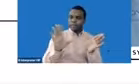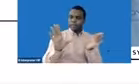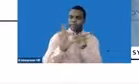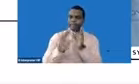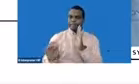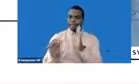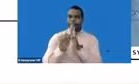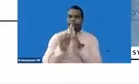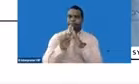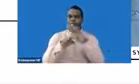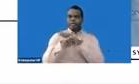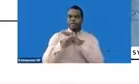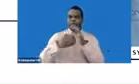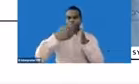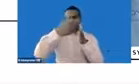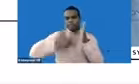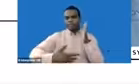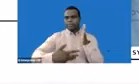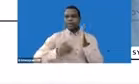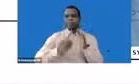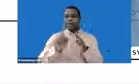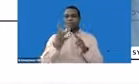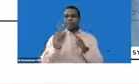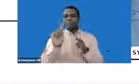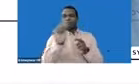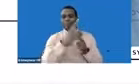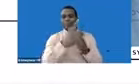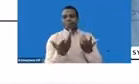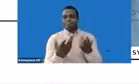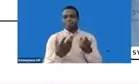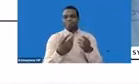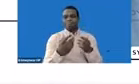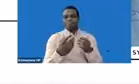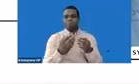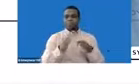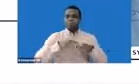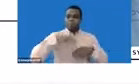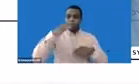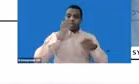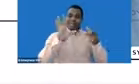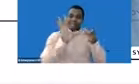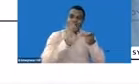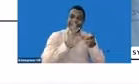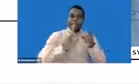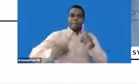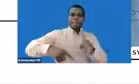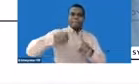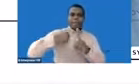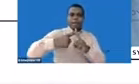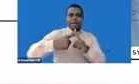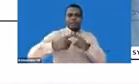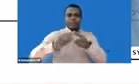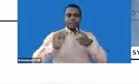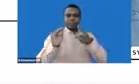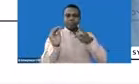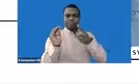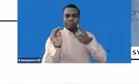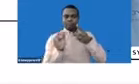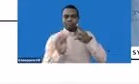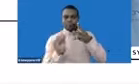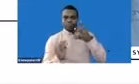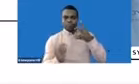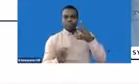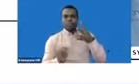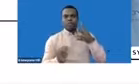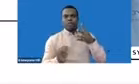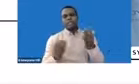of their web page. So it's on every site. It's very easy to give feedback. It invites feedback. And sometimes it is even set up